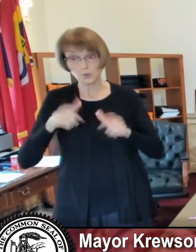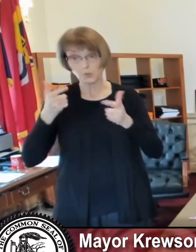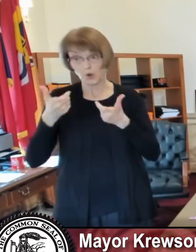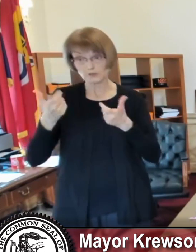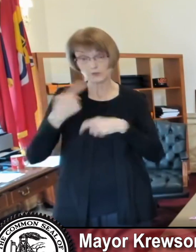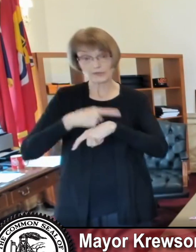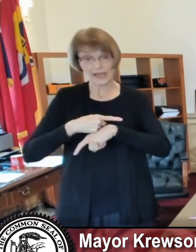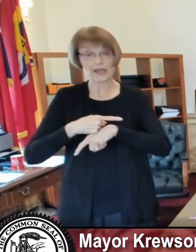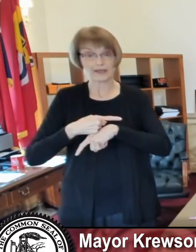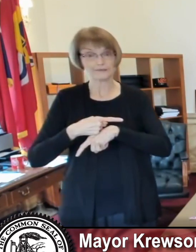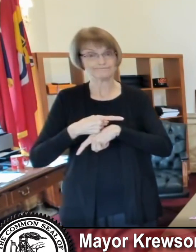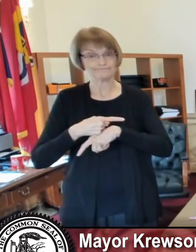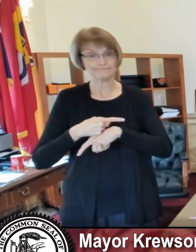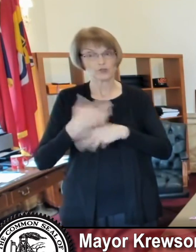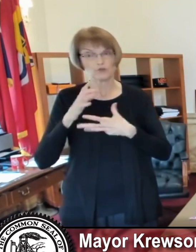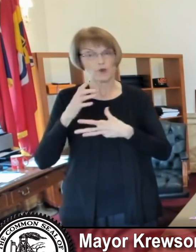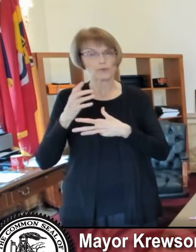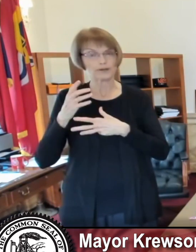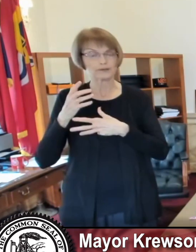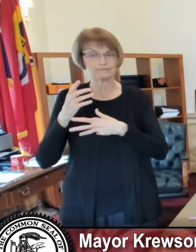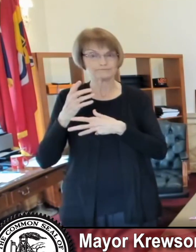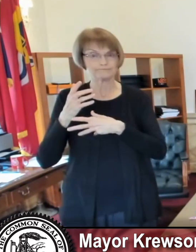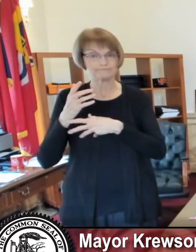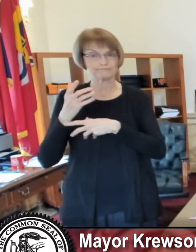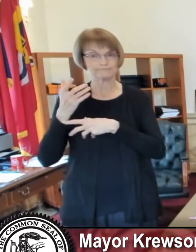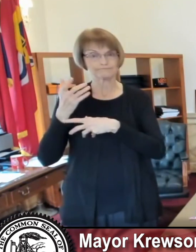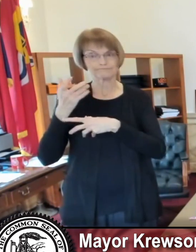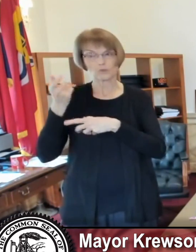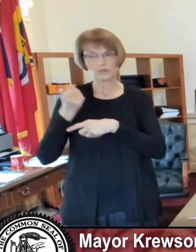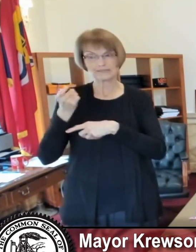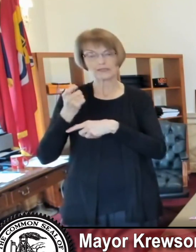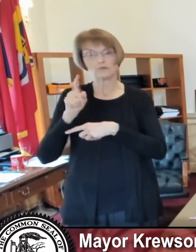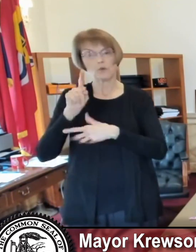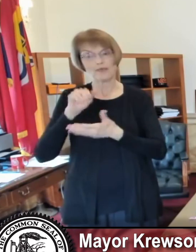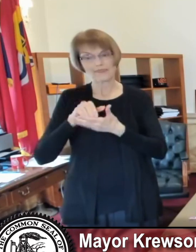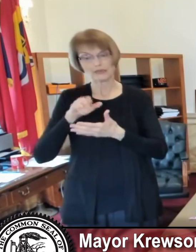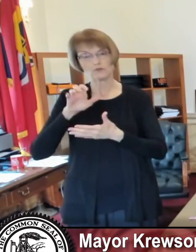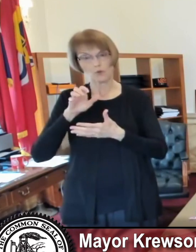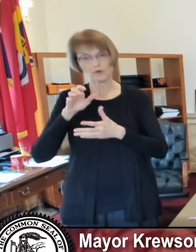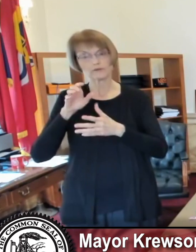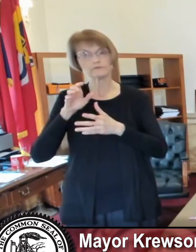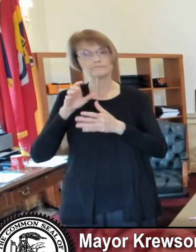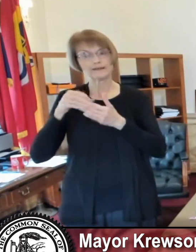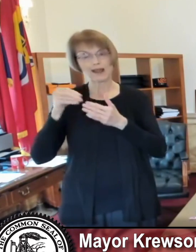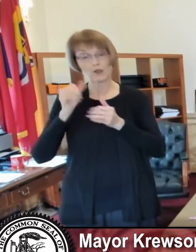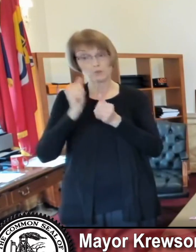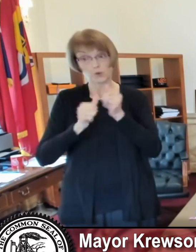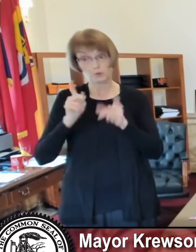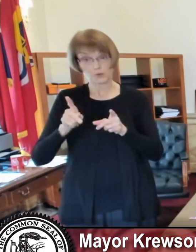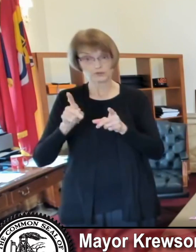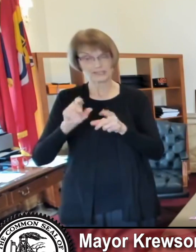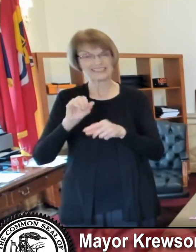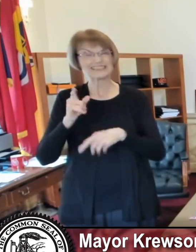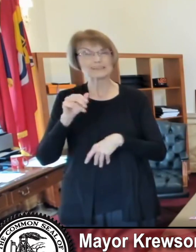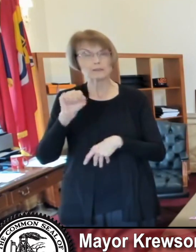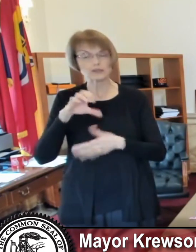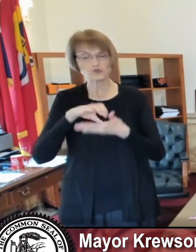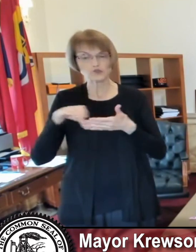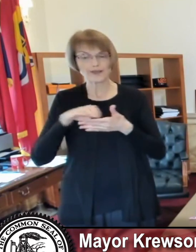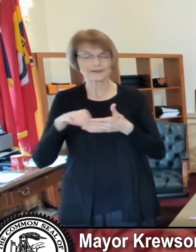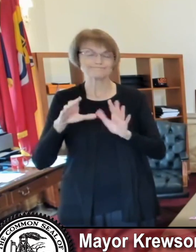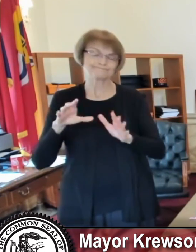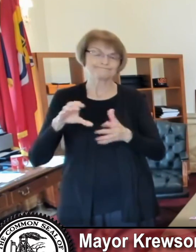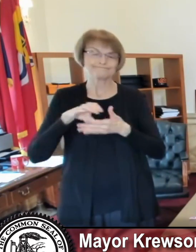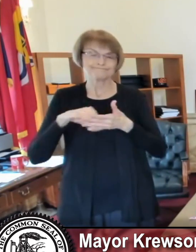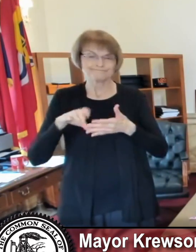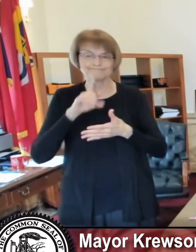have probably already received the $1,400 per person stimulus check. We say check, but usually